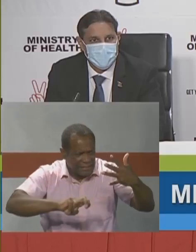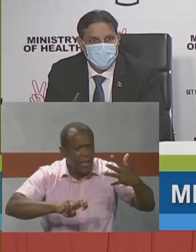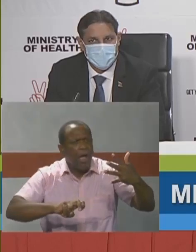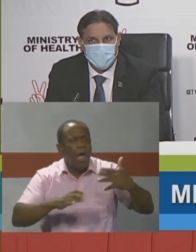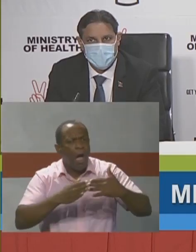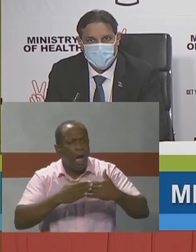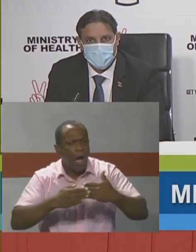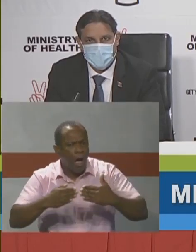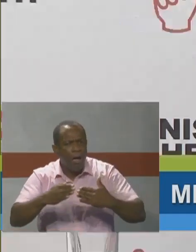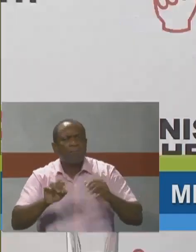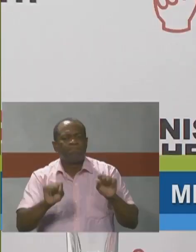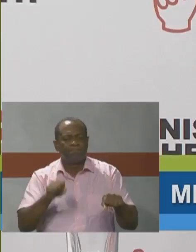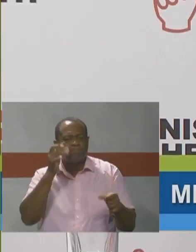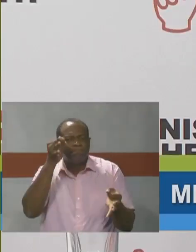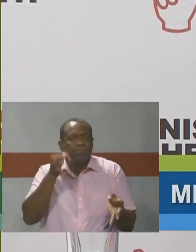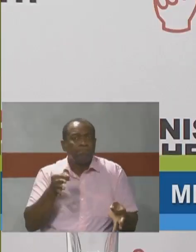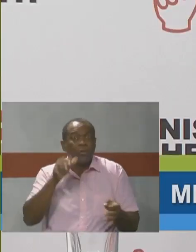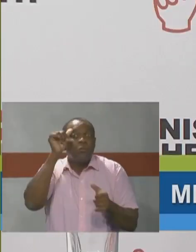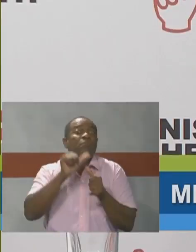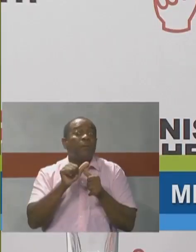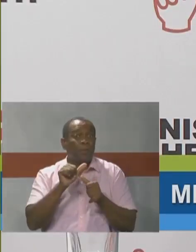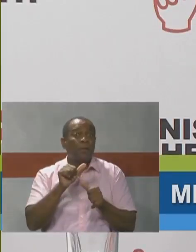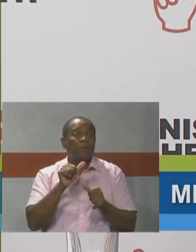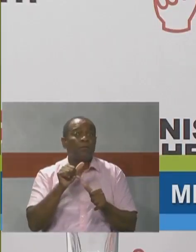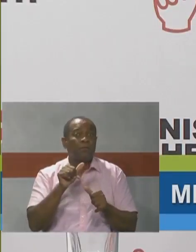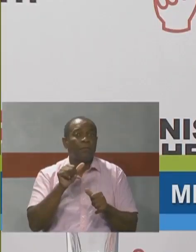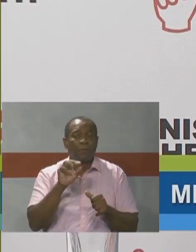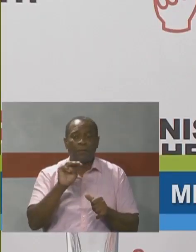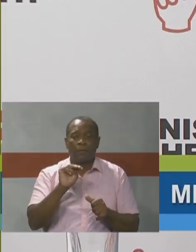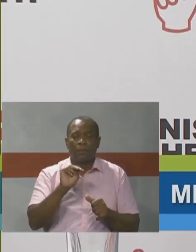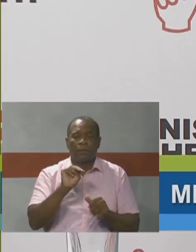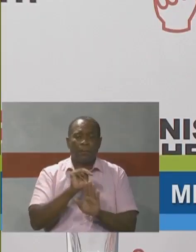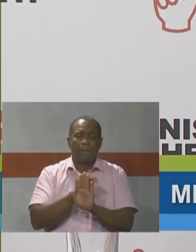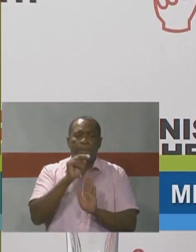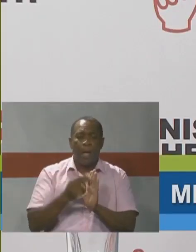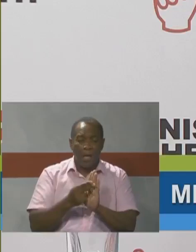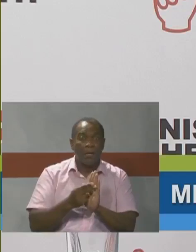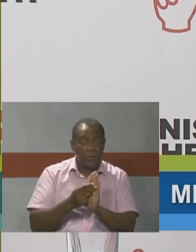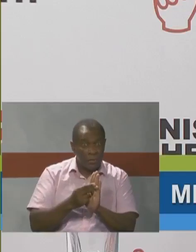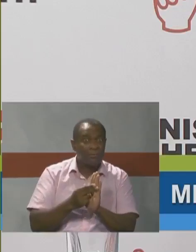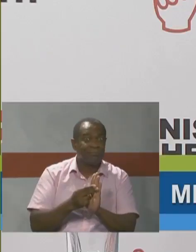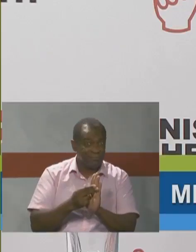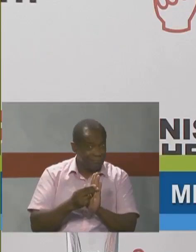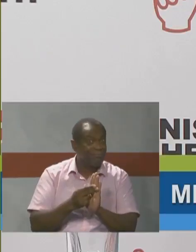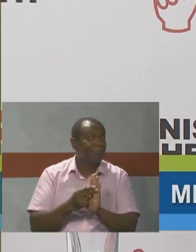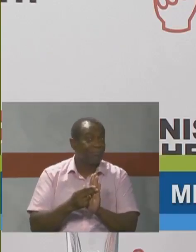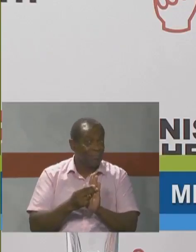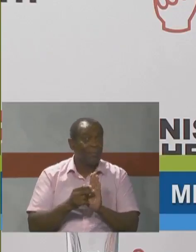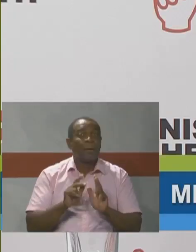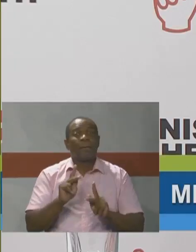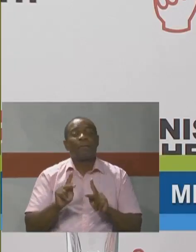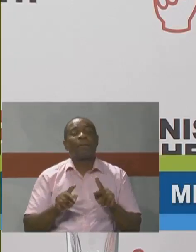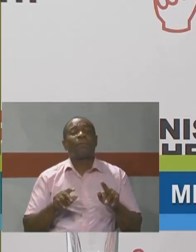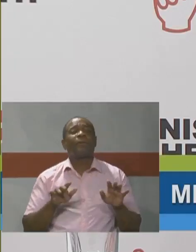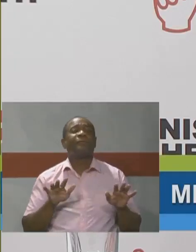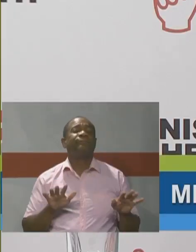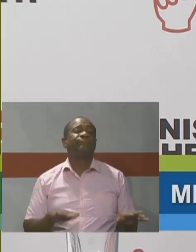at March last year? It was 3. People are getting lulled into the same state of